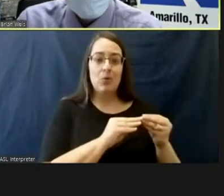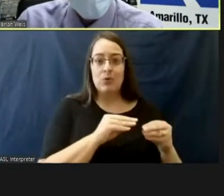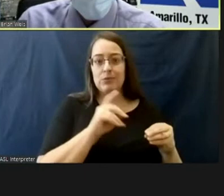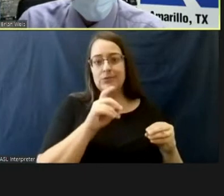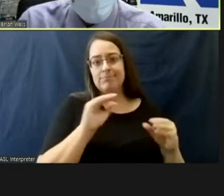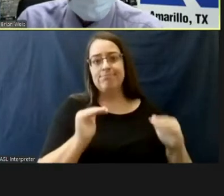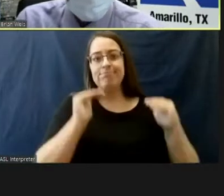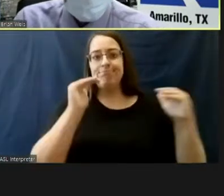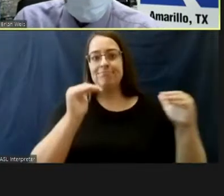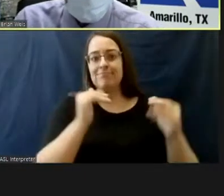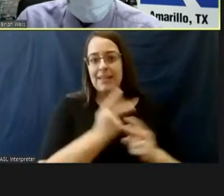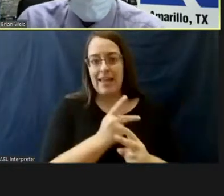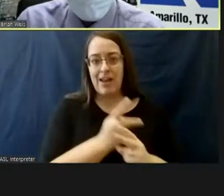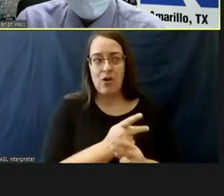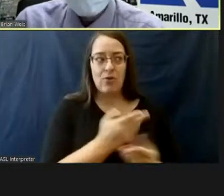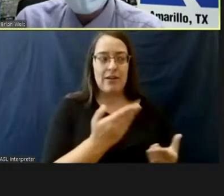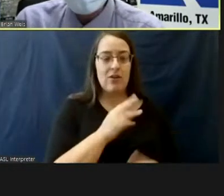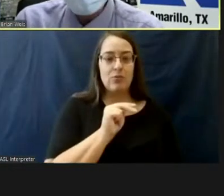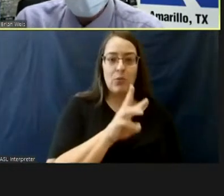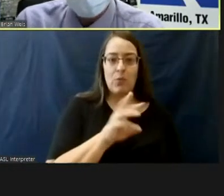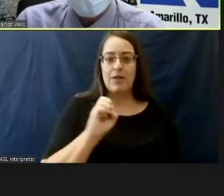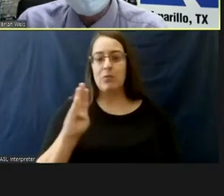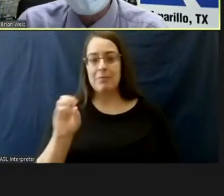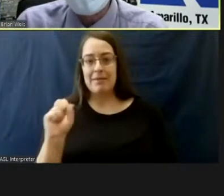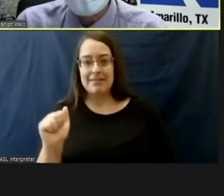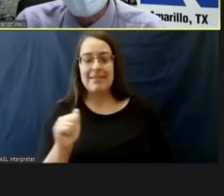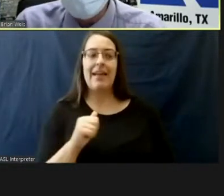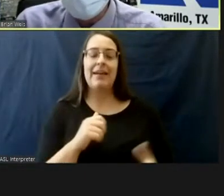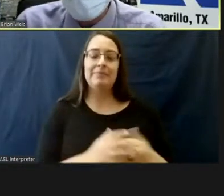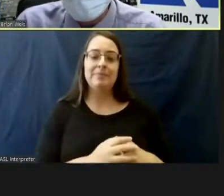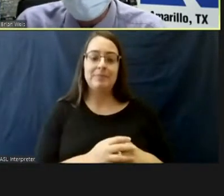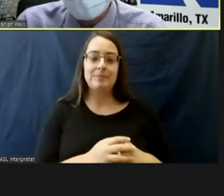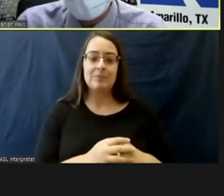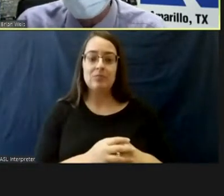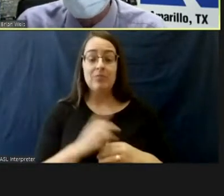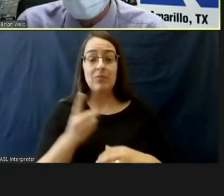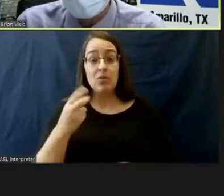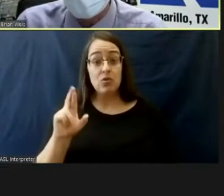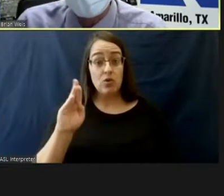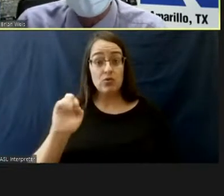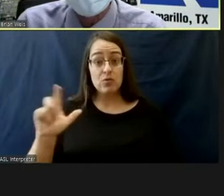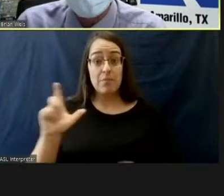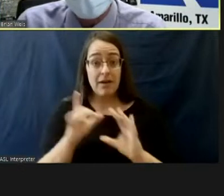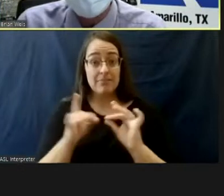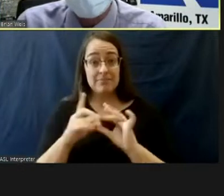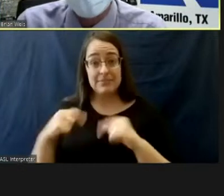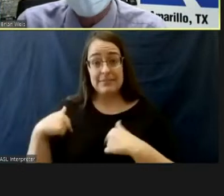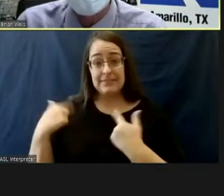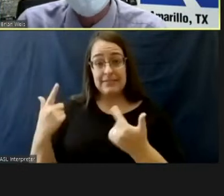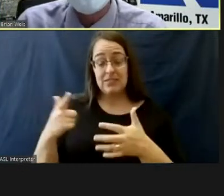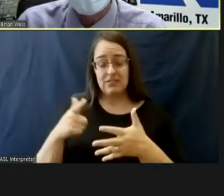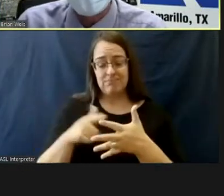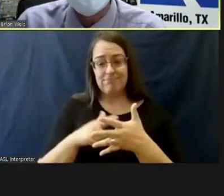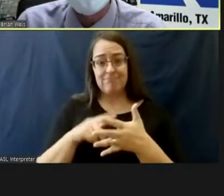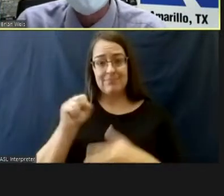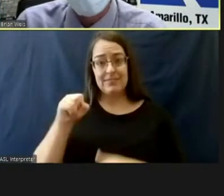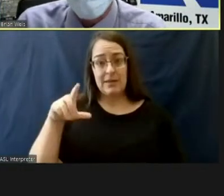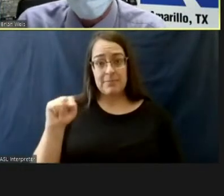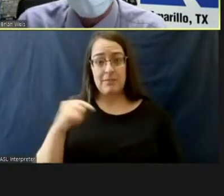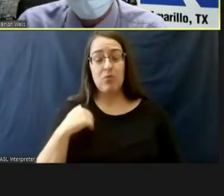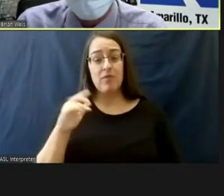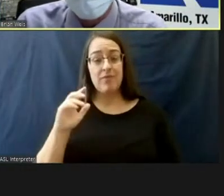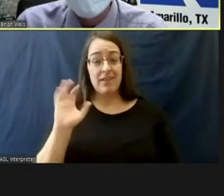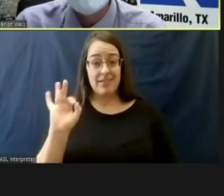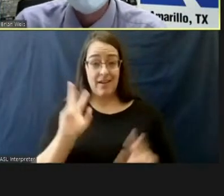VA to help with that. Now, as Dr. Bell said, unfortunately, since the beginning of September, we have had 9 people lose their lives